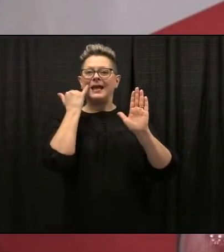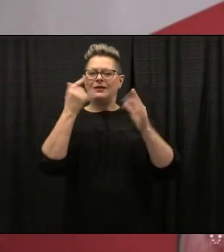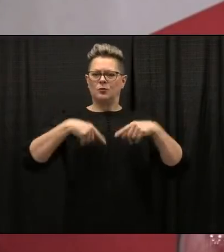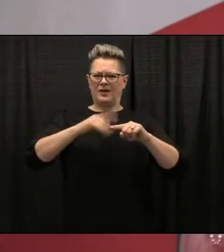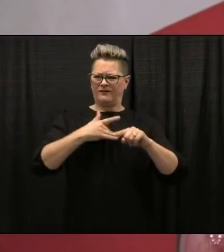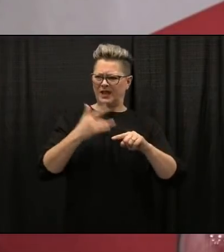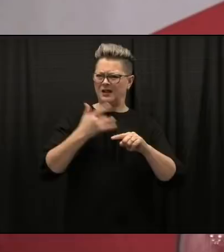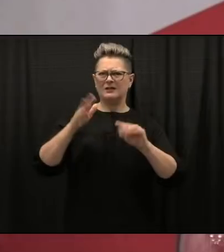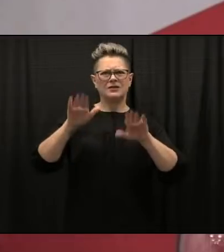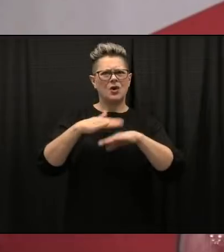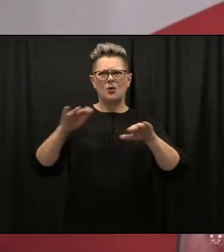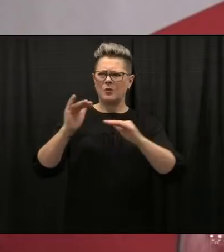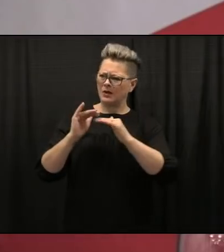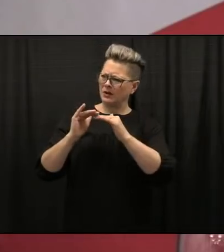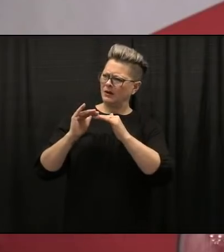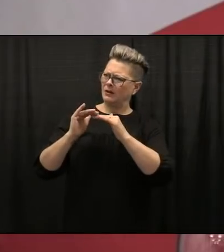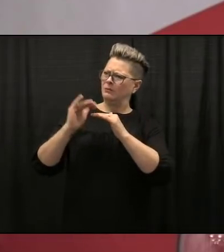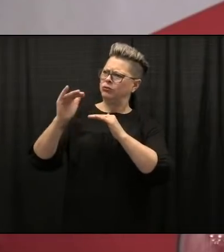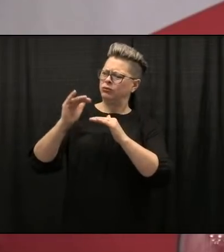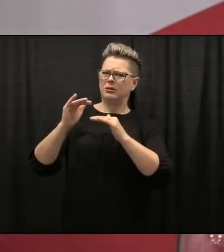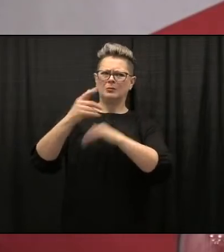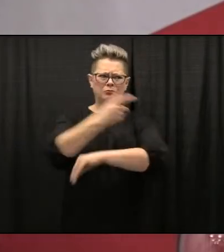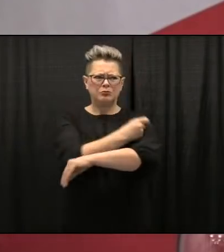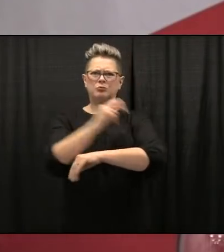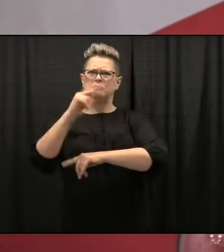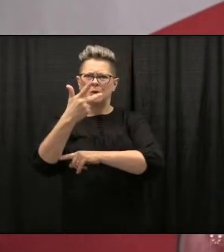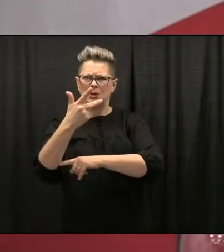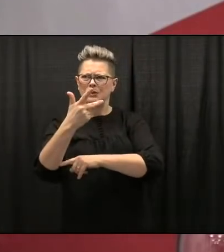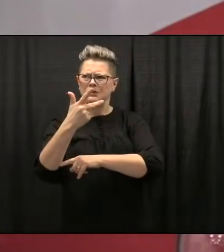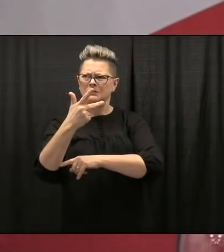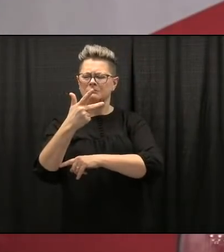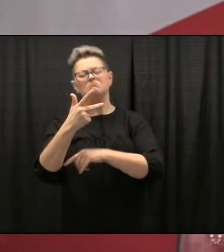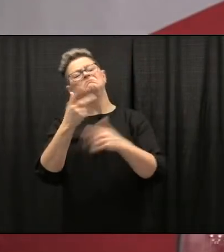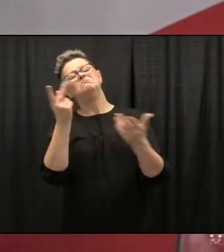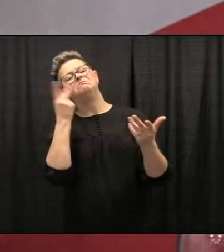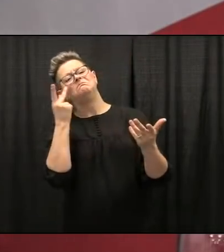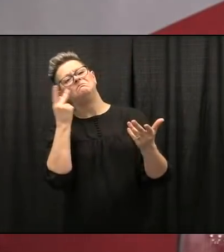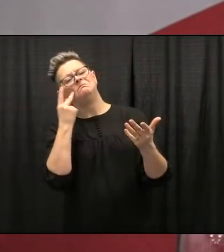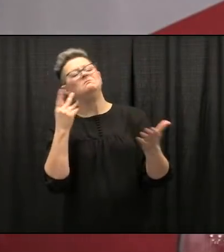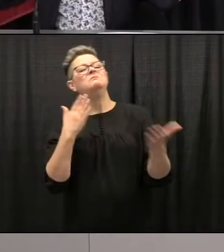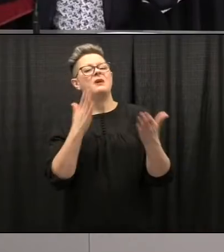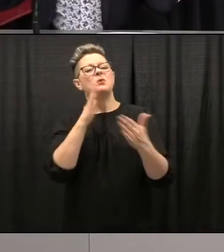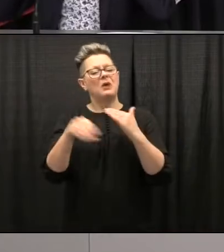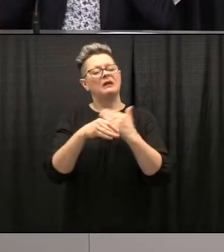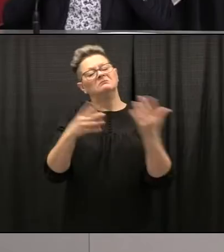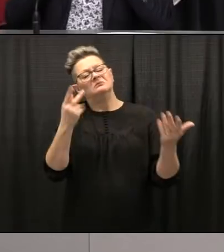boosters, it's certainly another tool in our toolbox, and we'll keep looking at it.